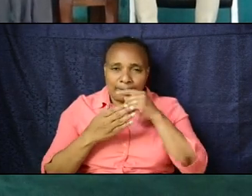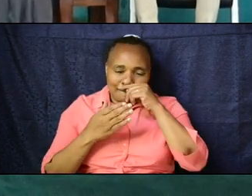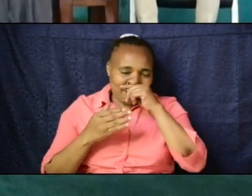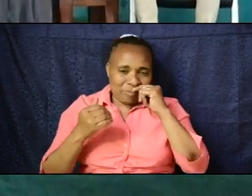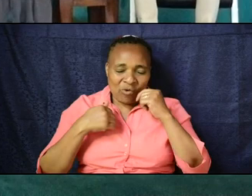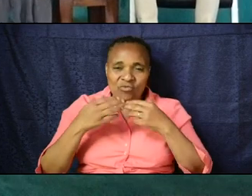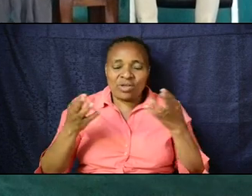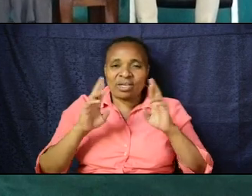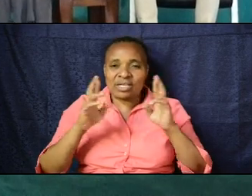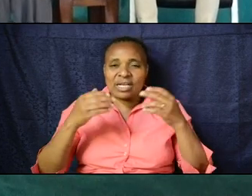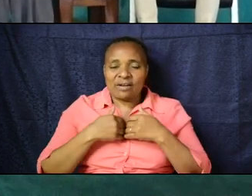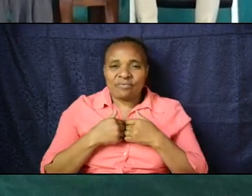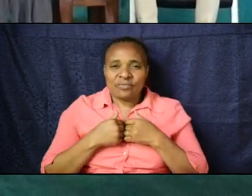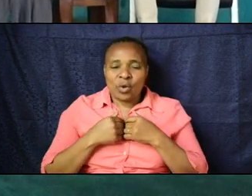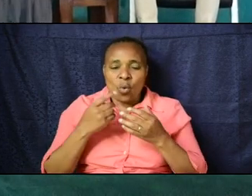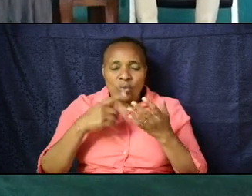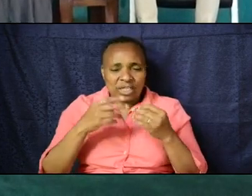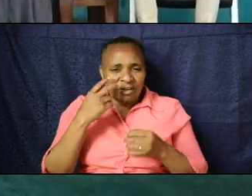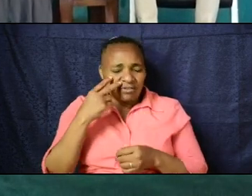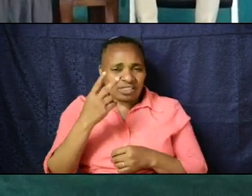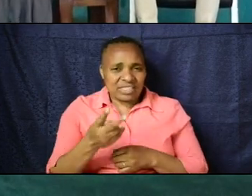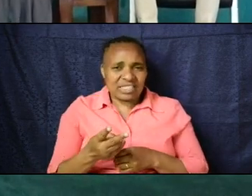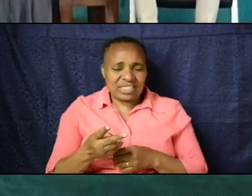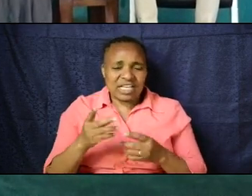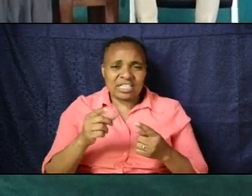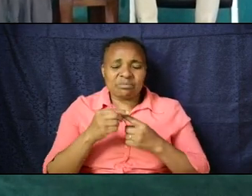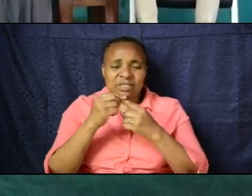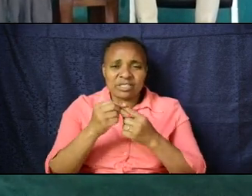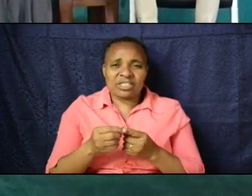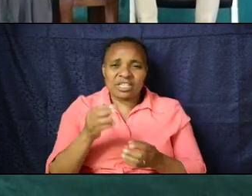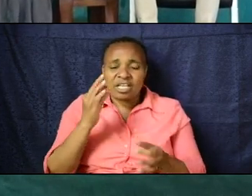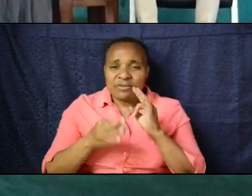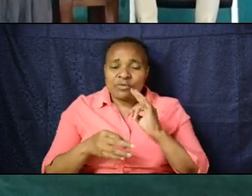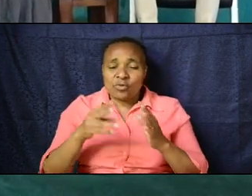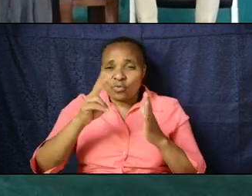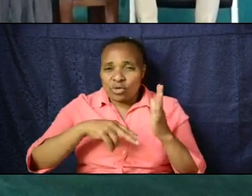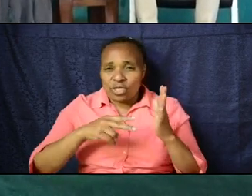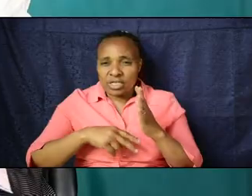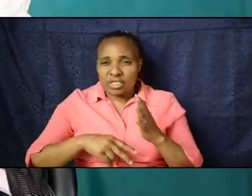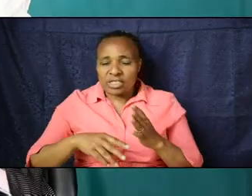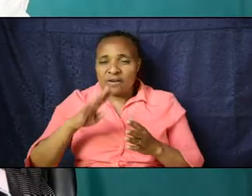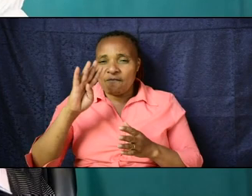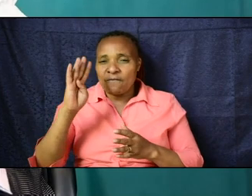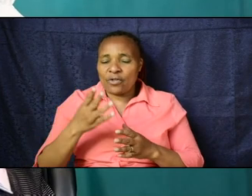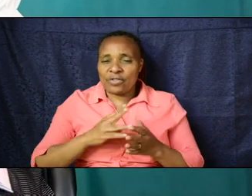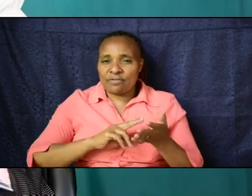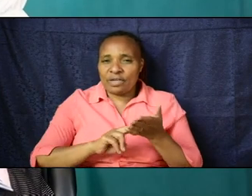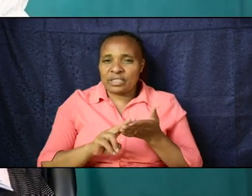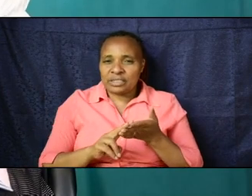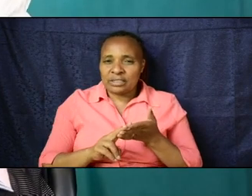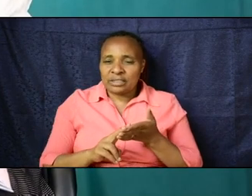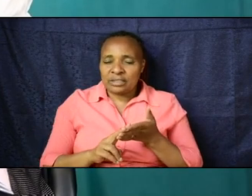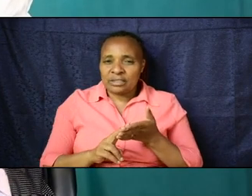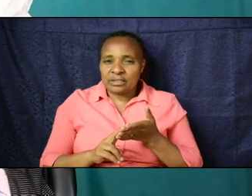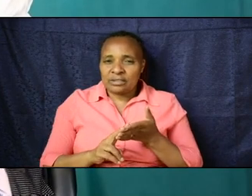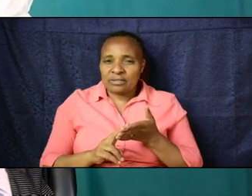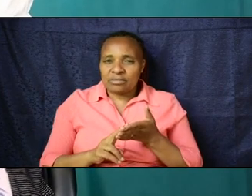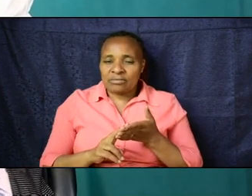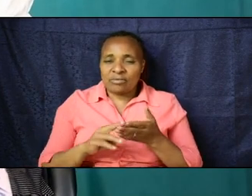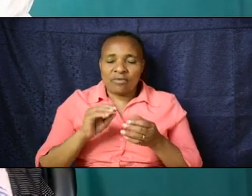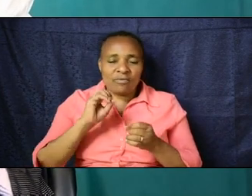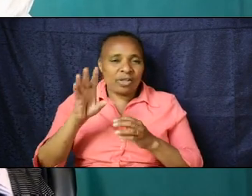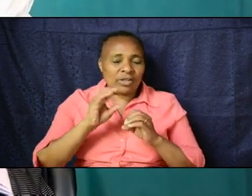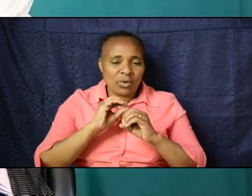and from what I've seen, that especially if you read the fourth verse, no need to even go any